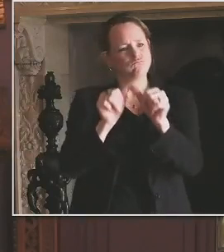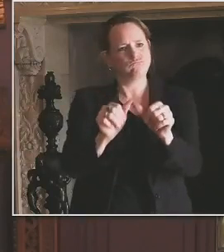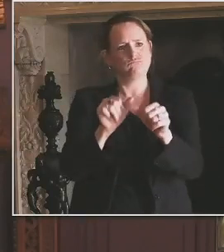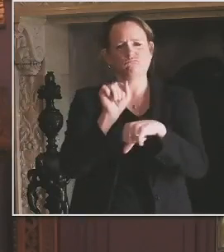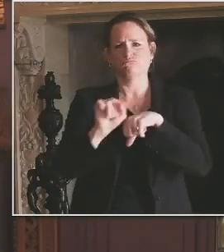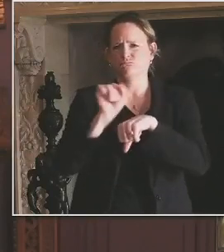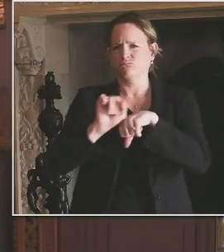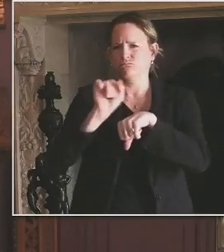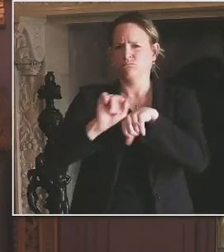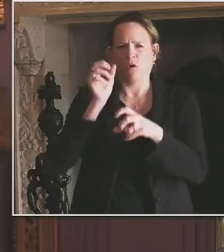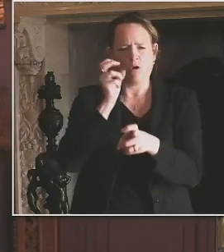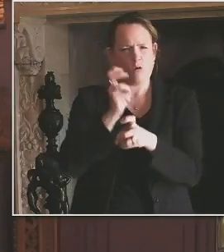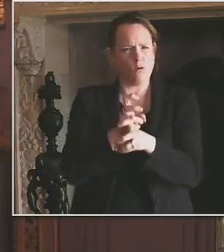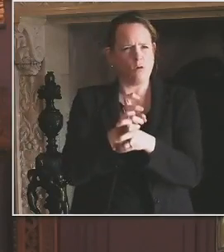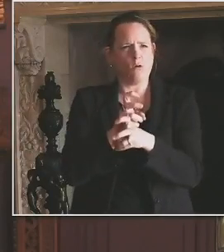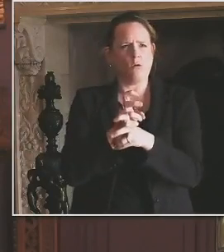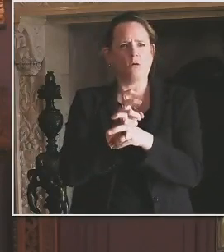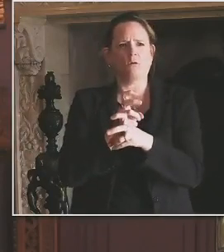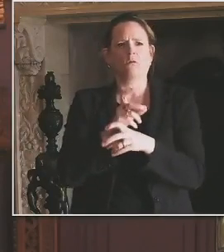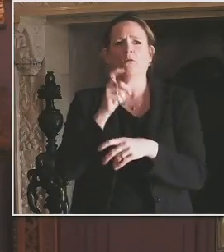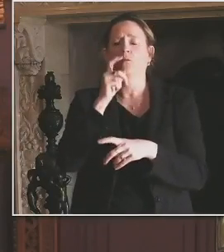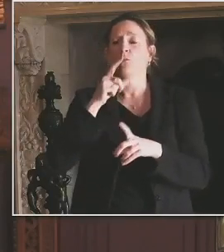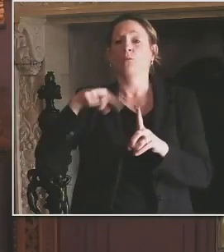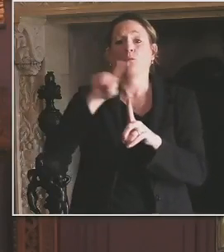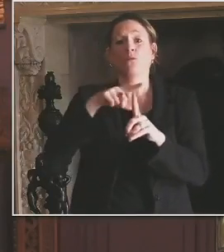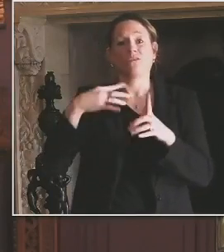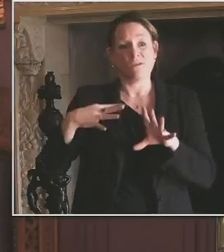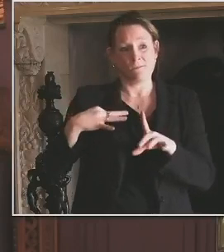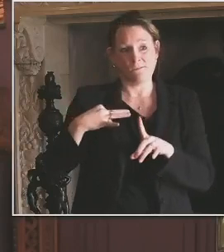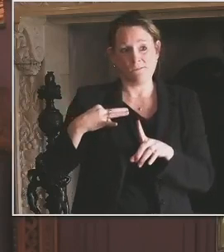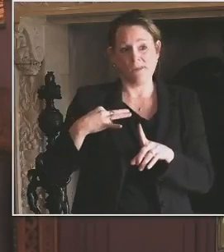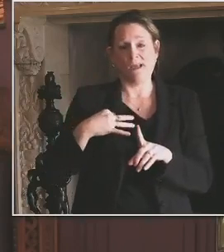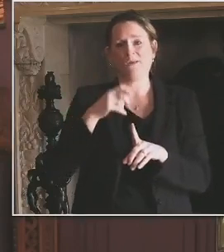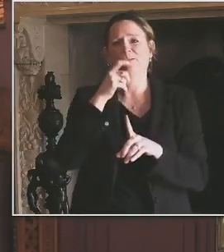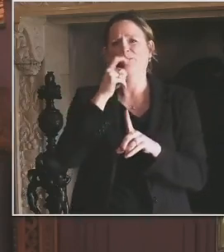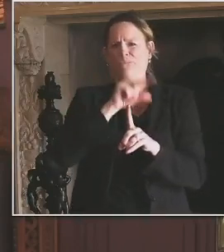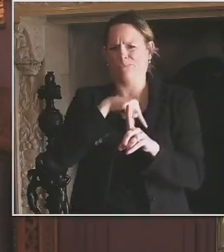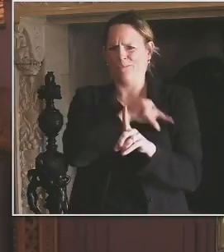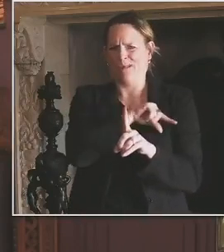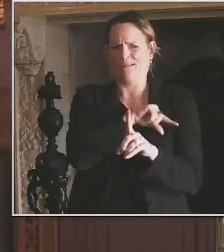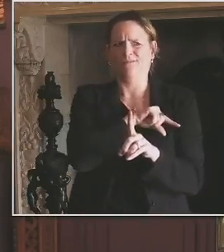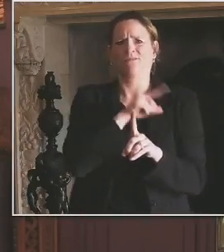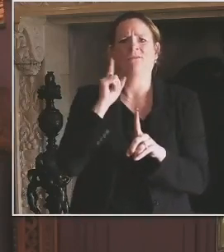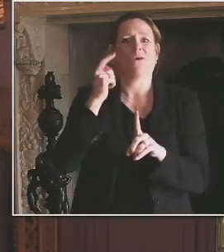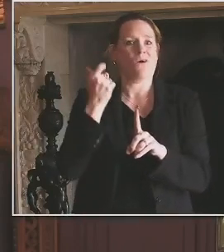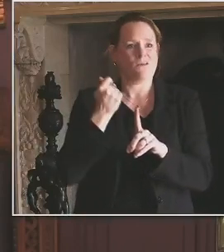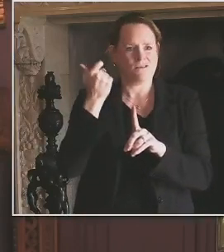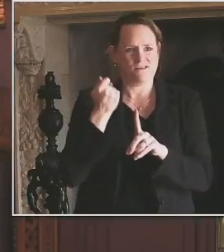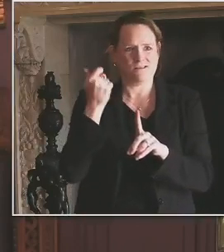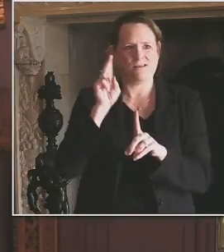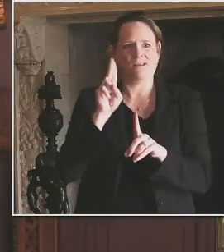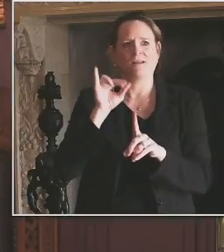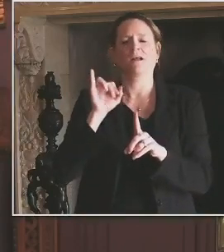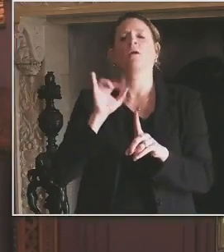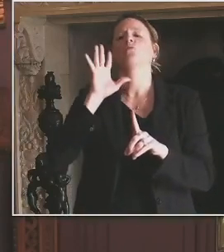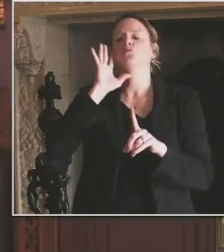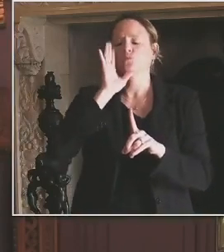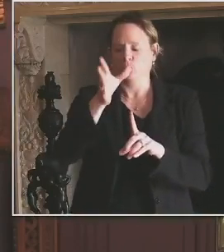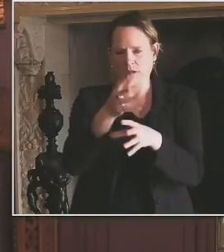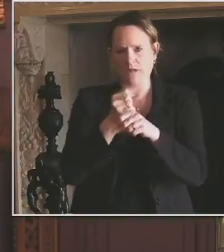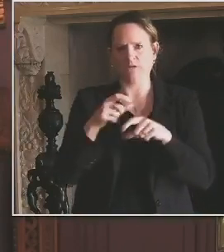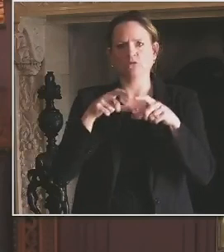everybody gets the unemployment insurance checks that they should get. We're making progress on that, and